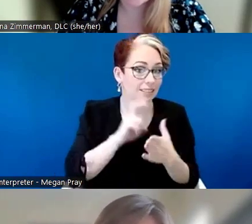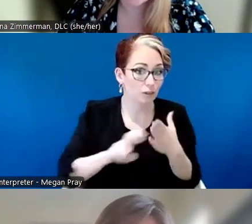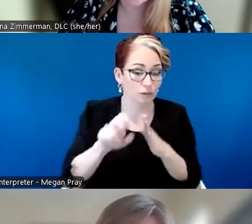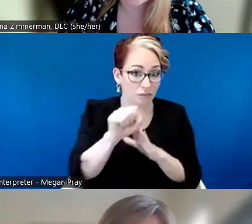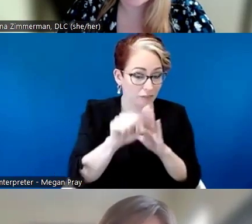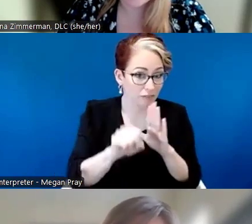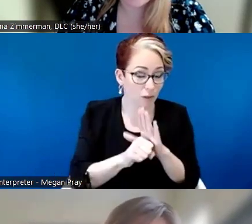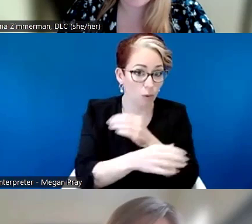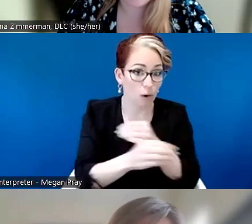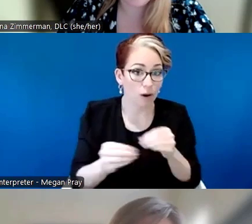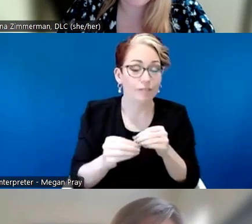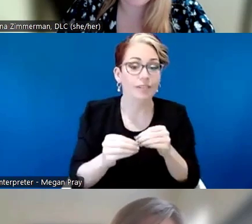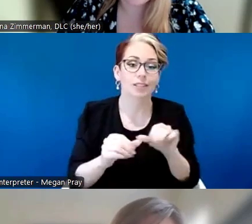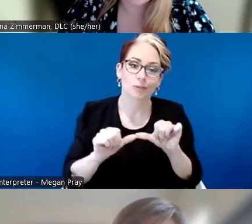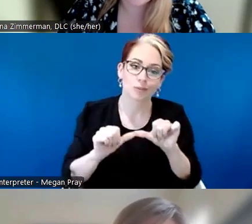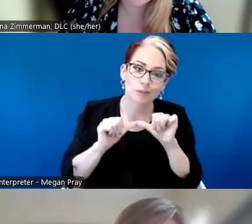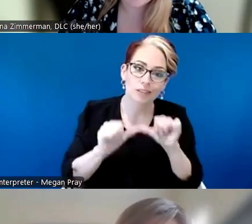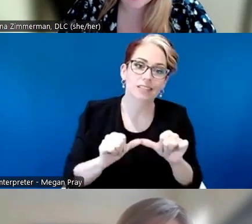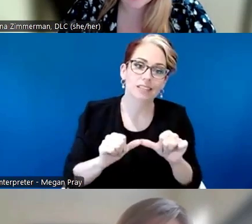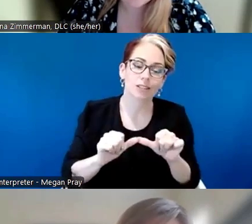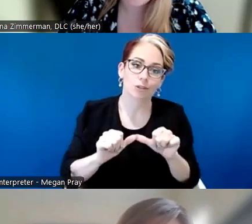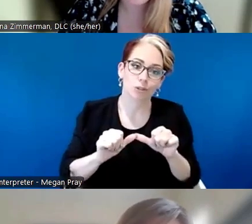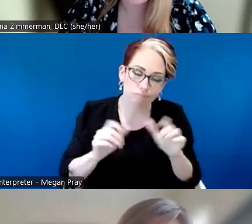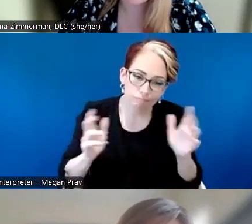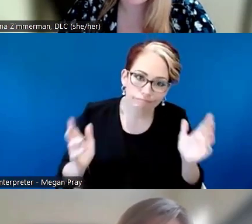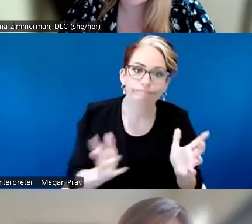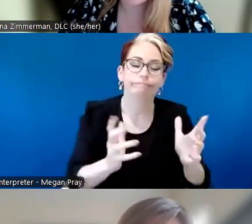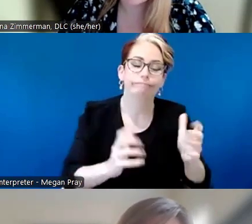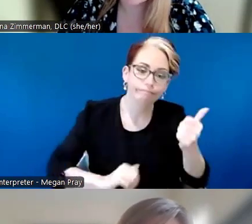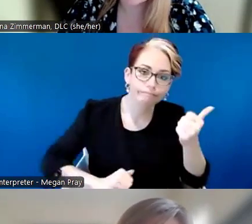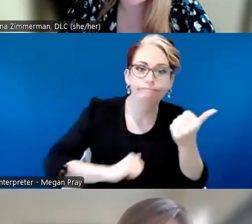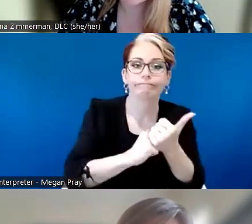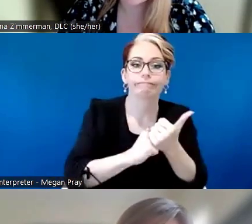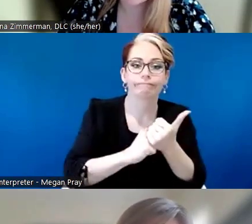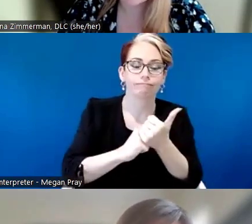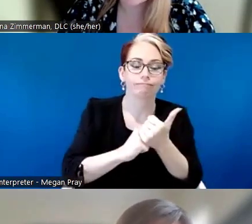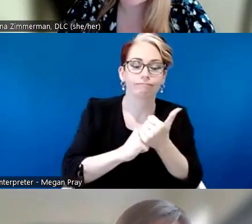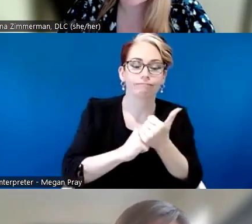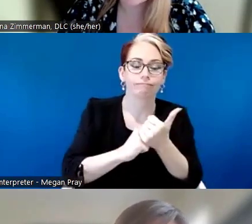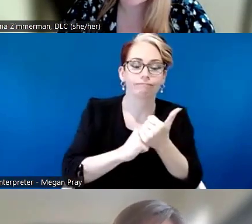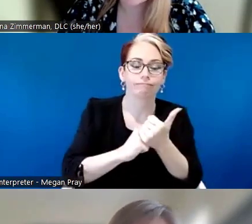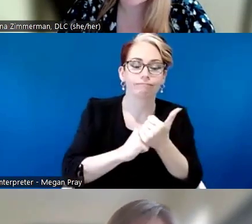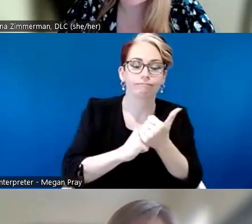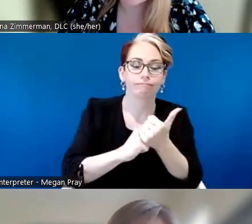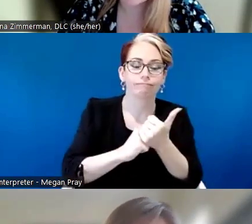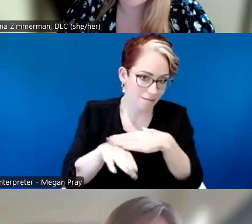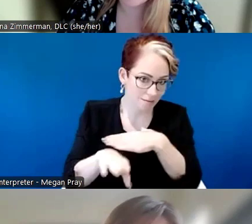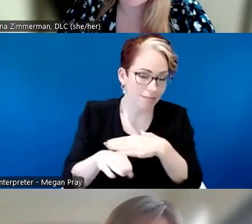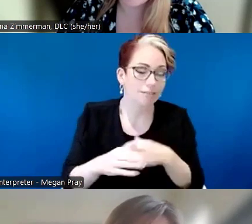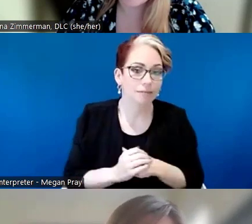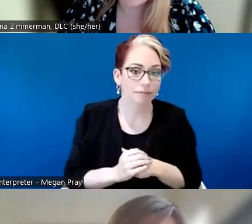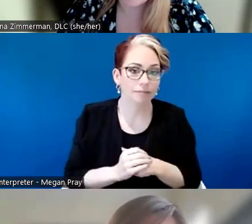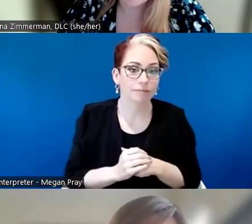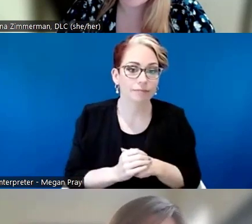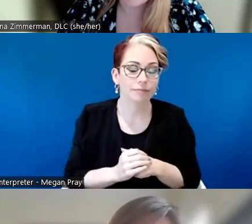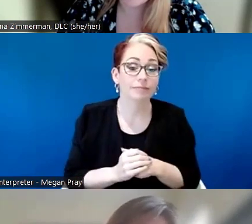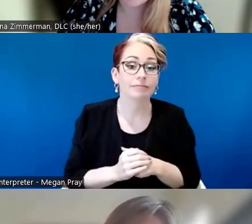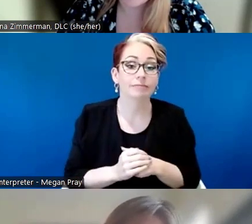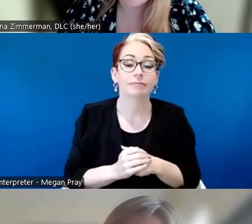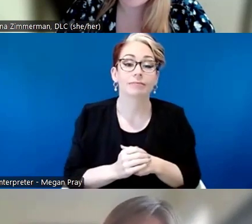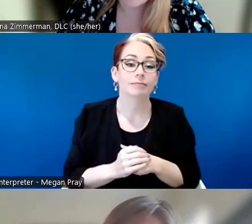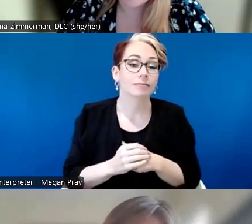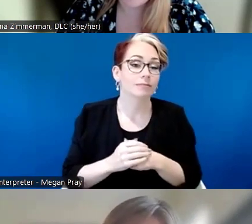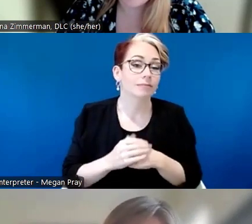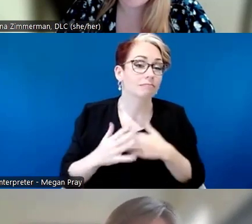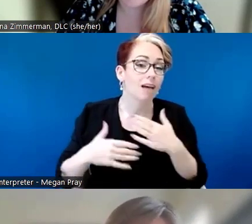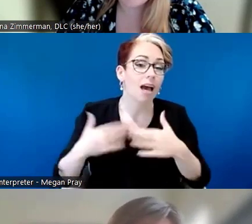office to include this robust set of accommodations to ensure access. All of this came to a head in